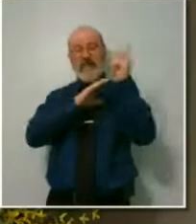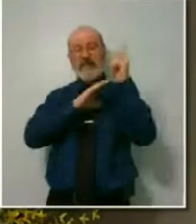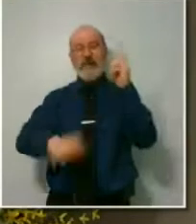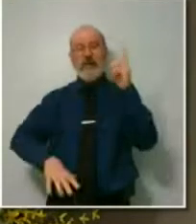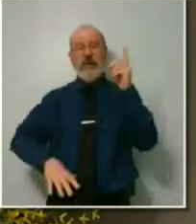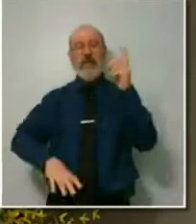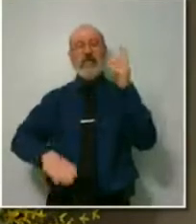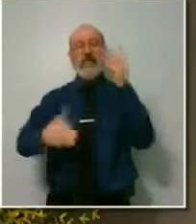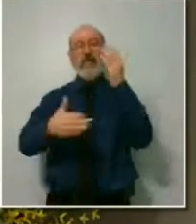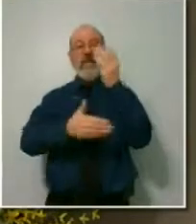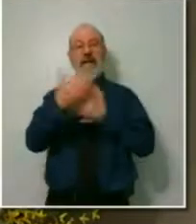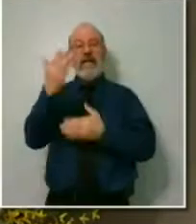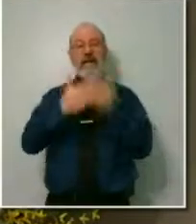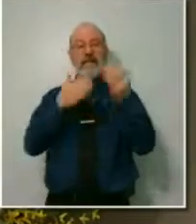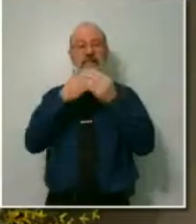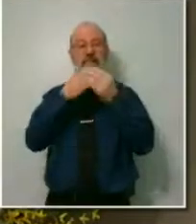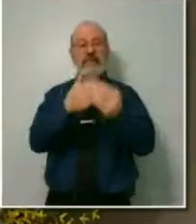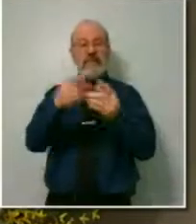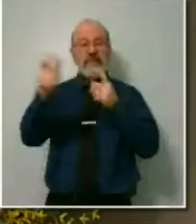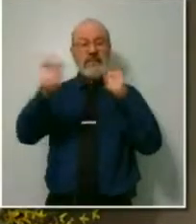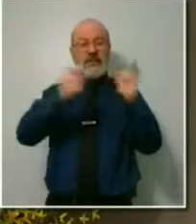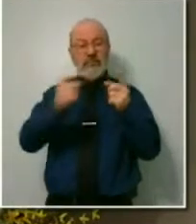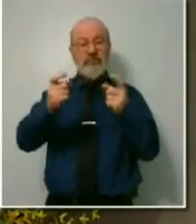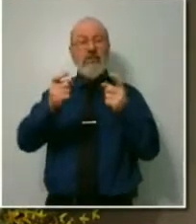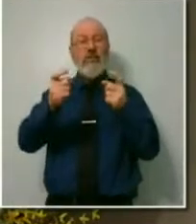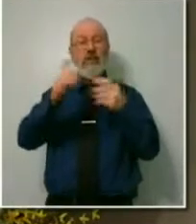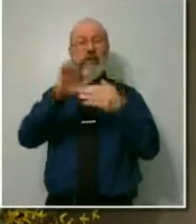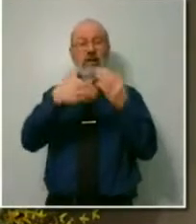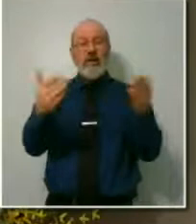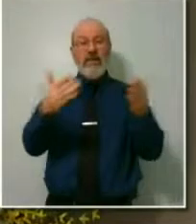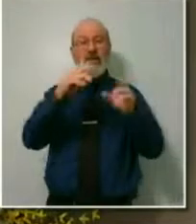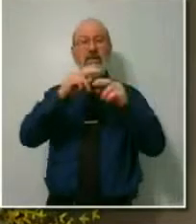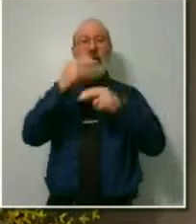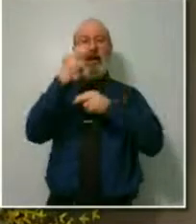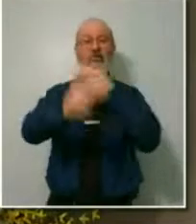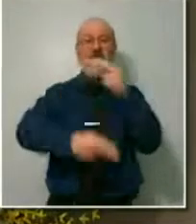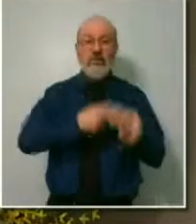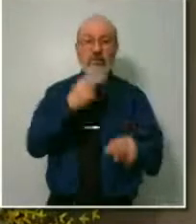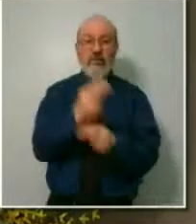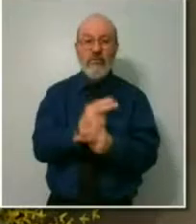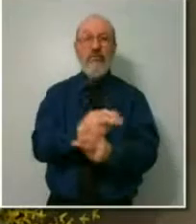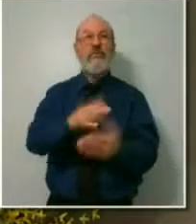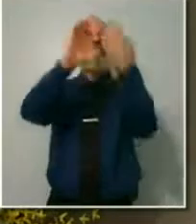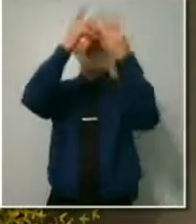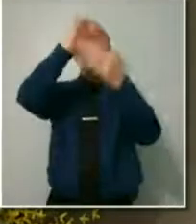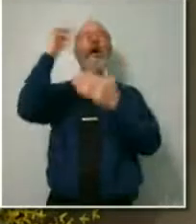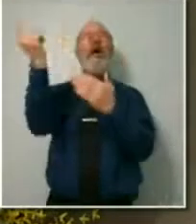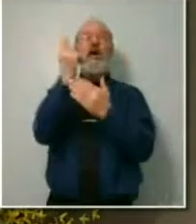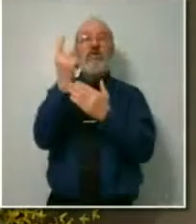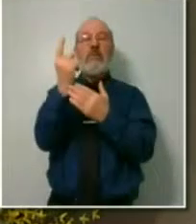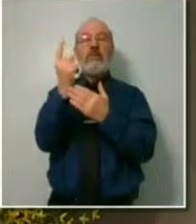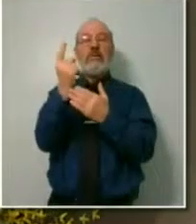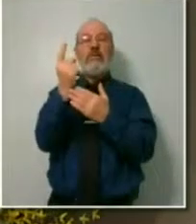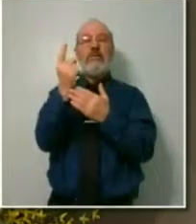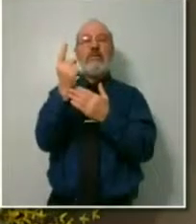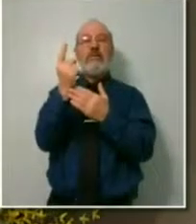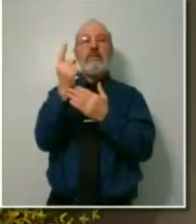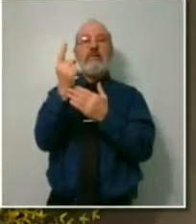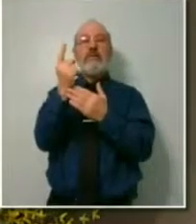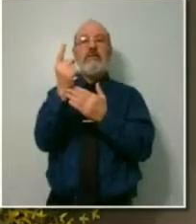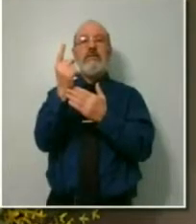hands that direct and control and govern the affairs of the universe, which are before God always, are